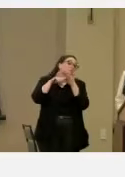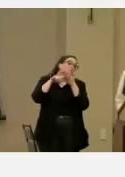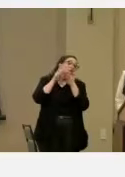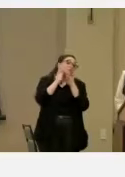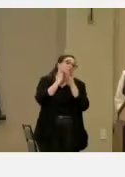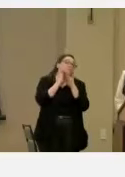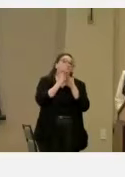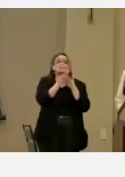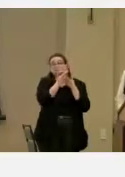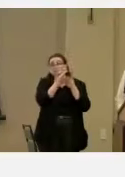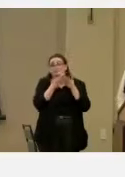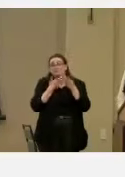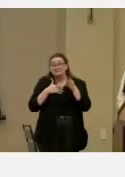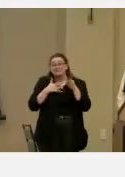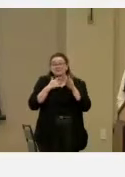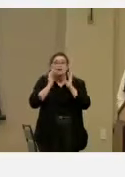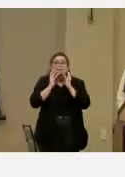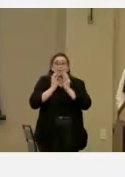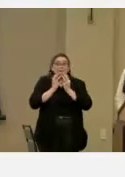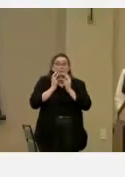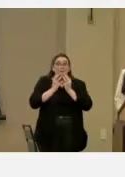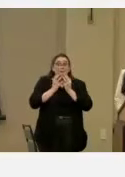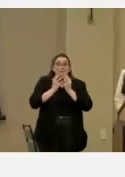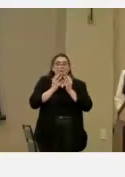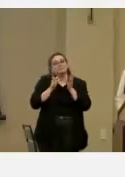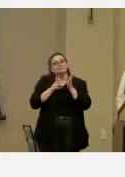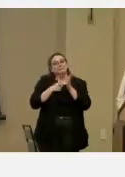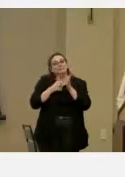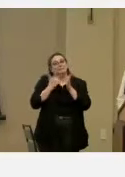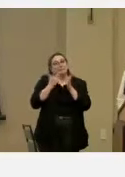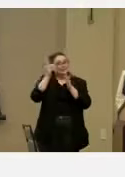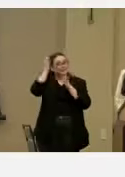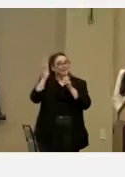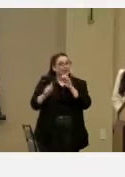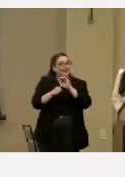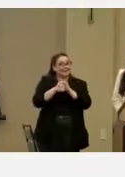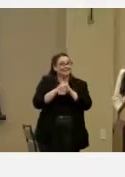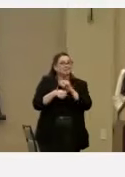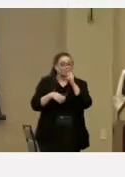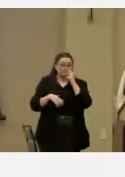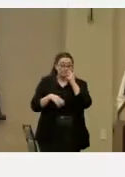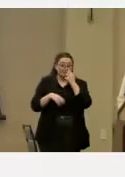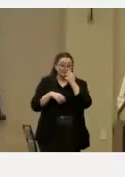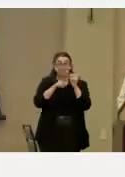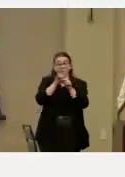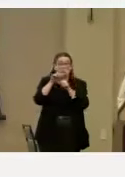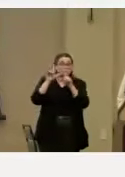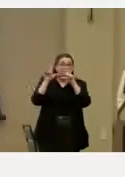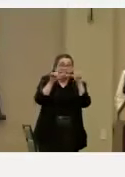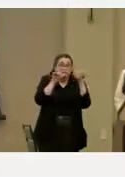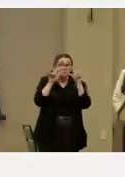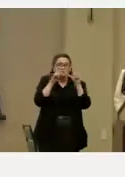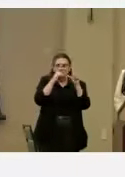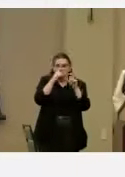it underneath that skin because things can be hiding underneath. And I always tell patients to take photos.